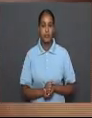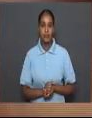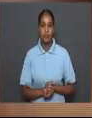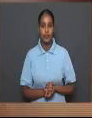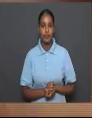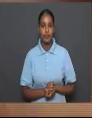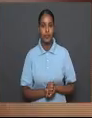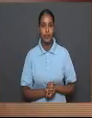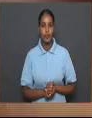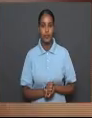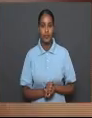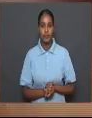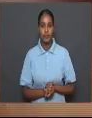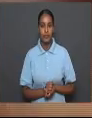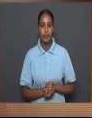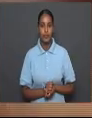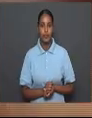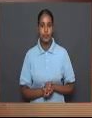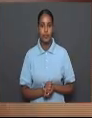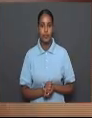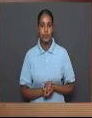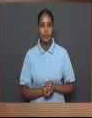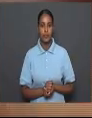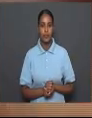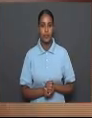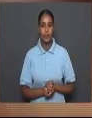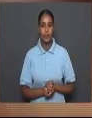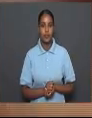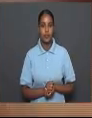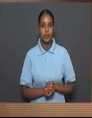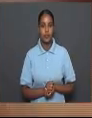to form the ester methyl